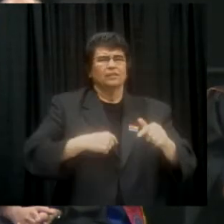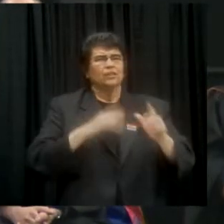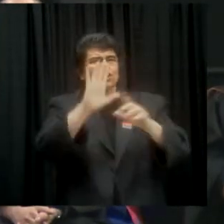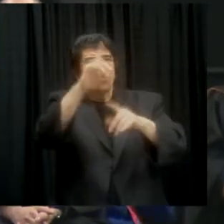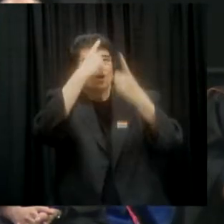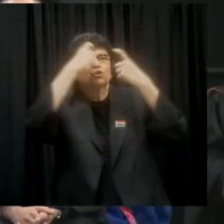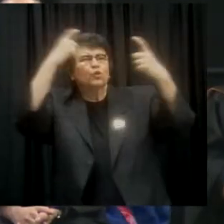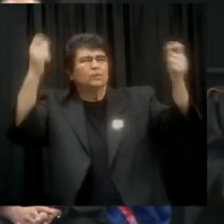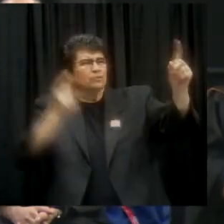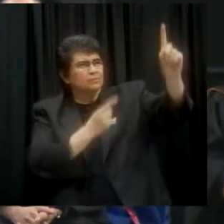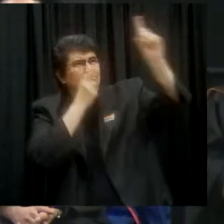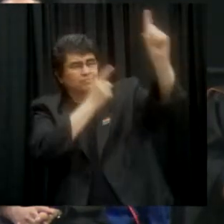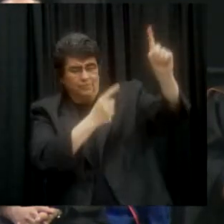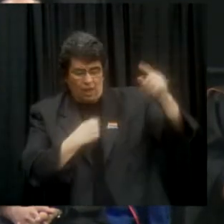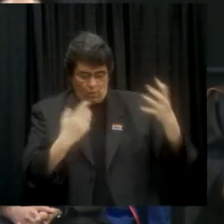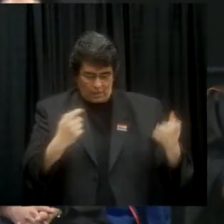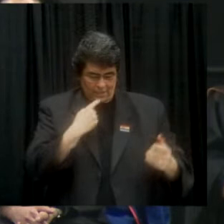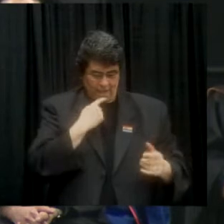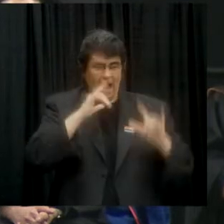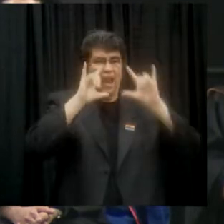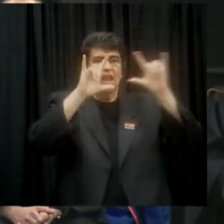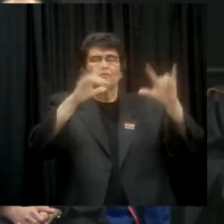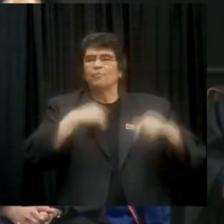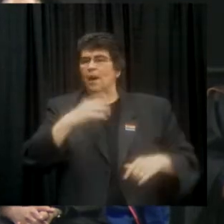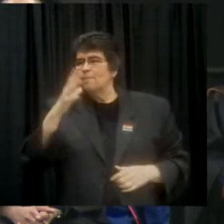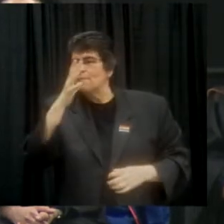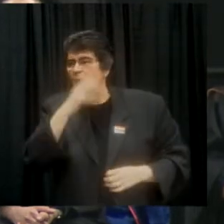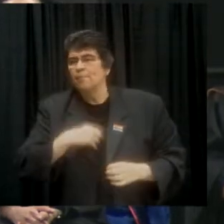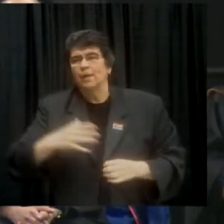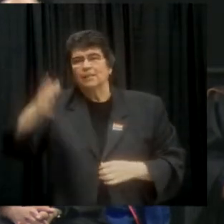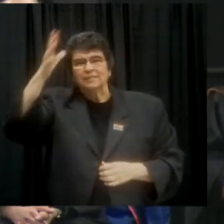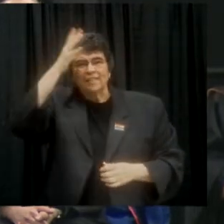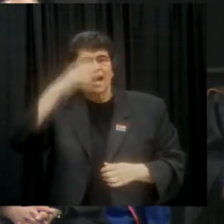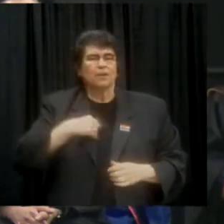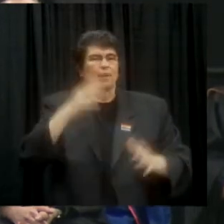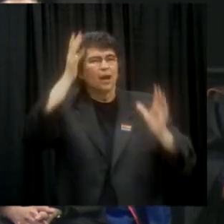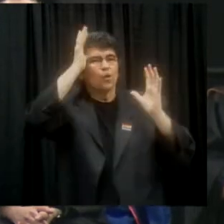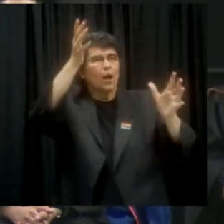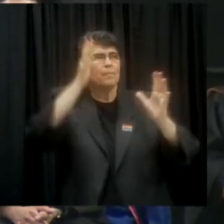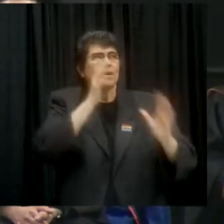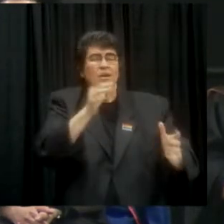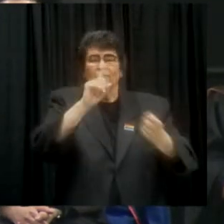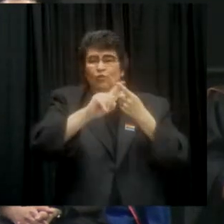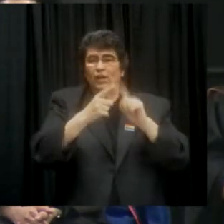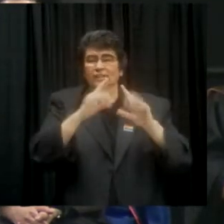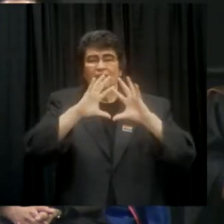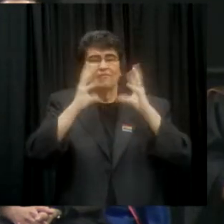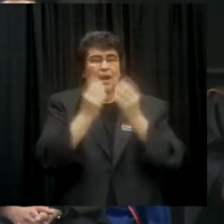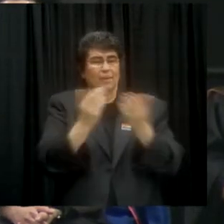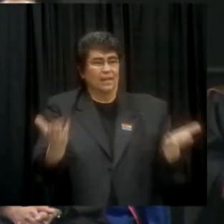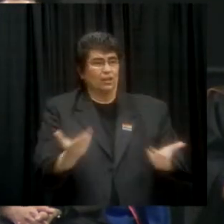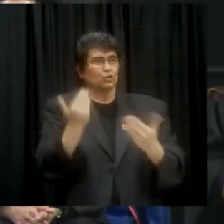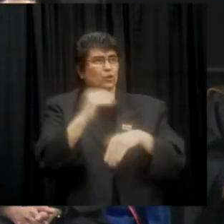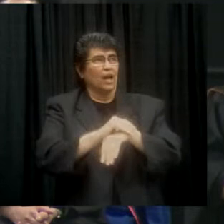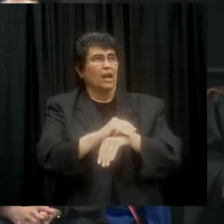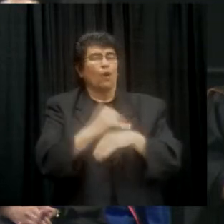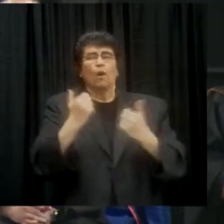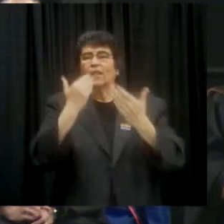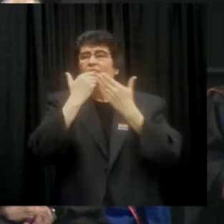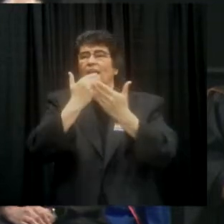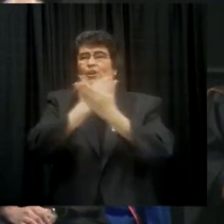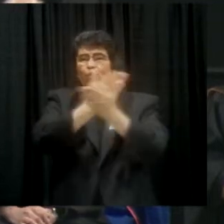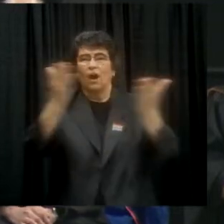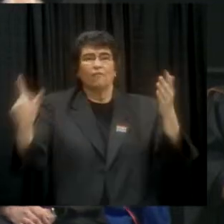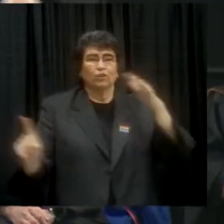reality. I just want to say I love you to my mom, to my dad, to my grandparents, all my friends and family who are here tonight. I want to thank all you